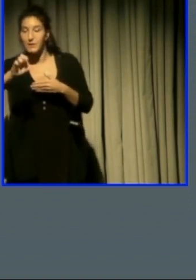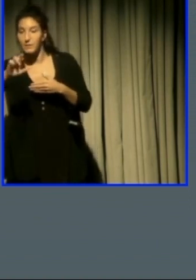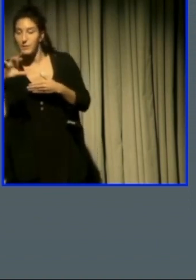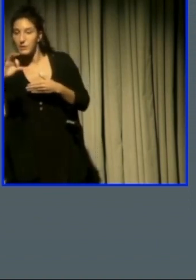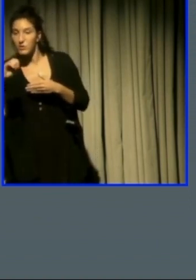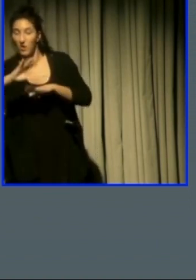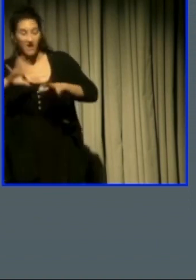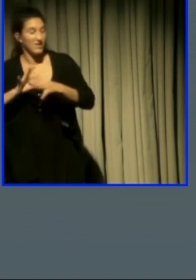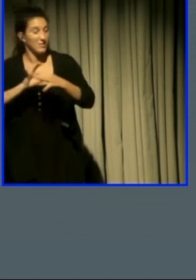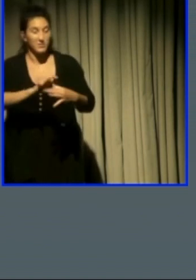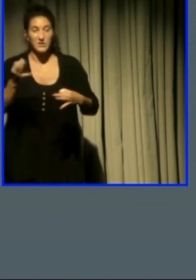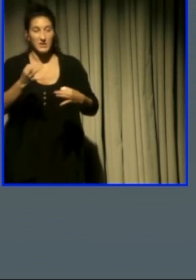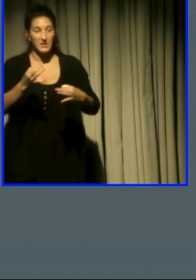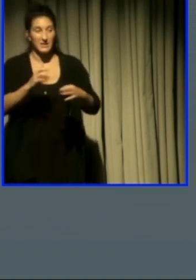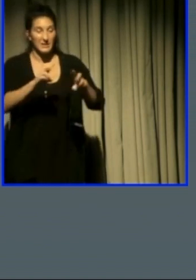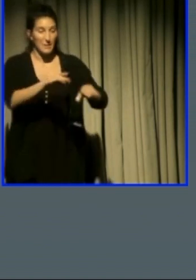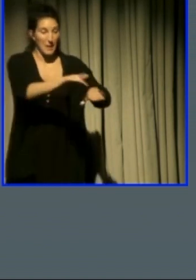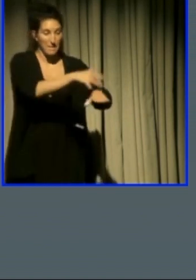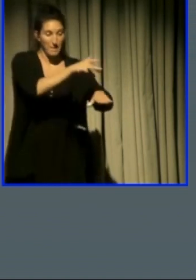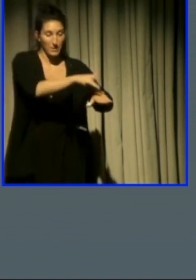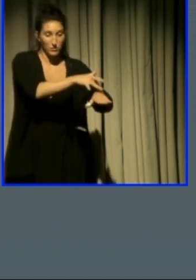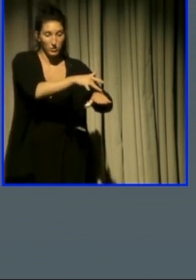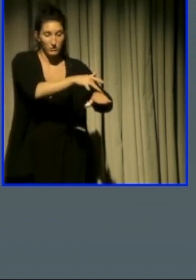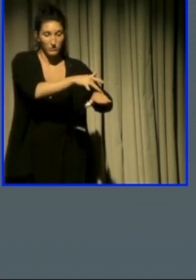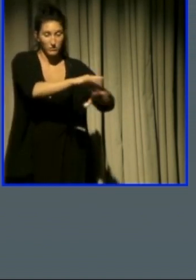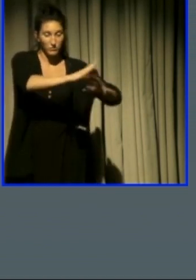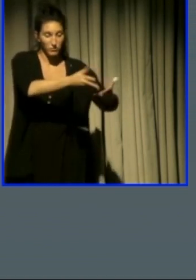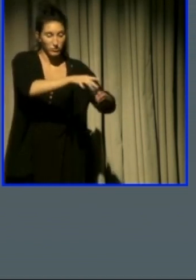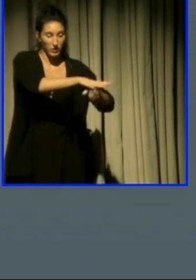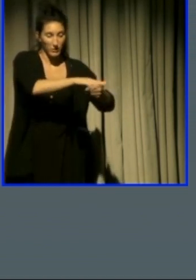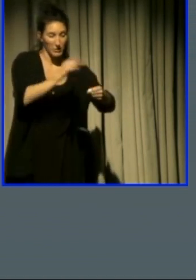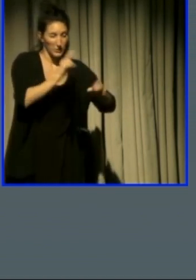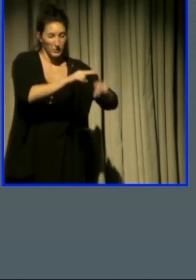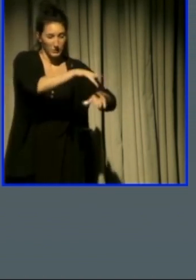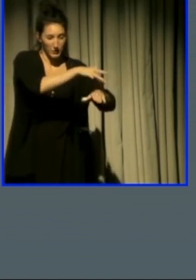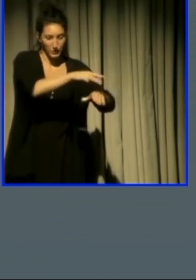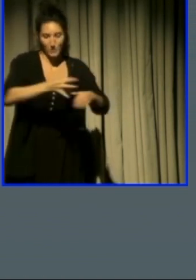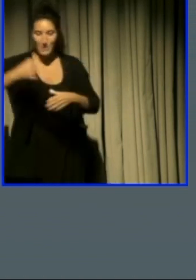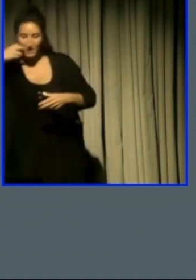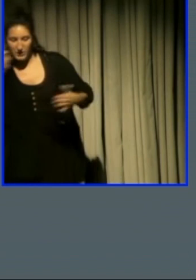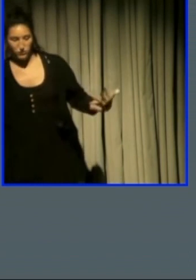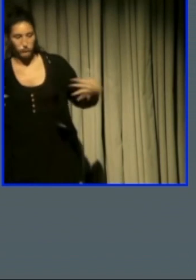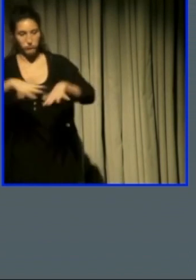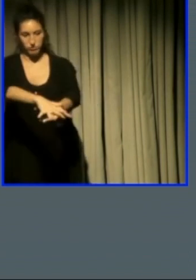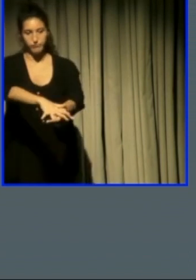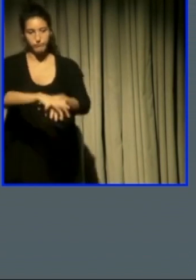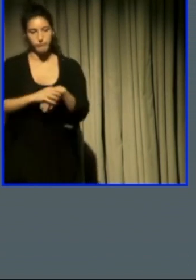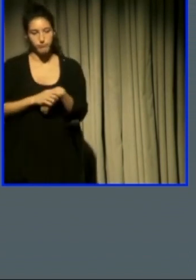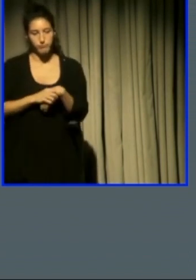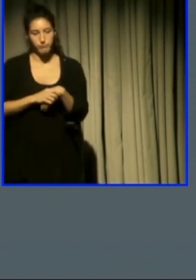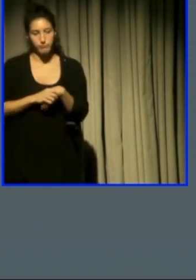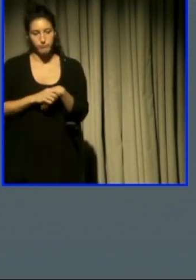of the metaverse is ultimately about the fusion of virtual and physical world, where it's coming together. And the metaverse has been